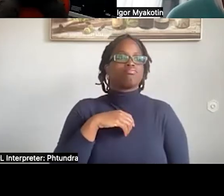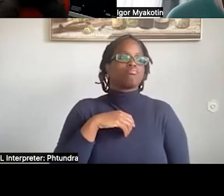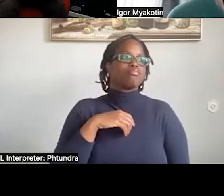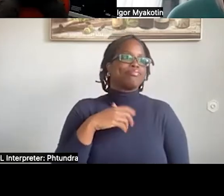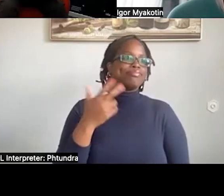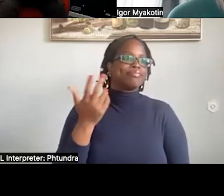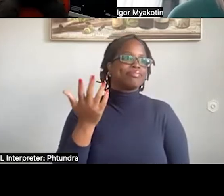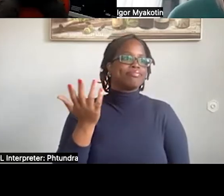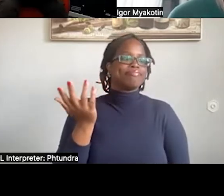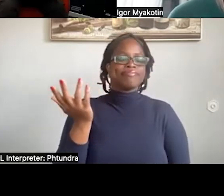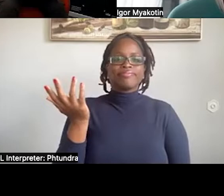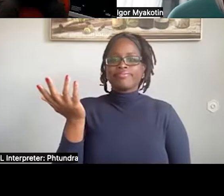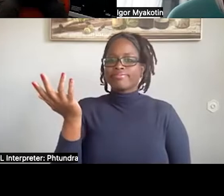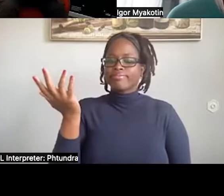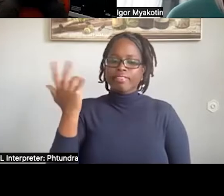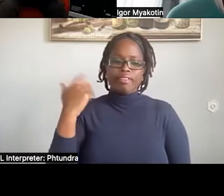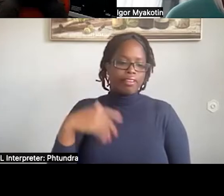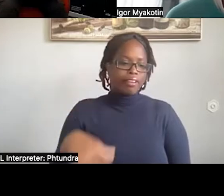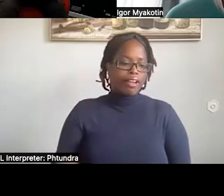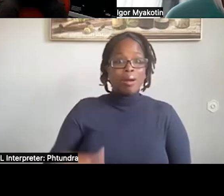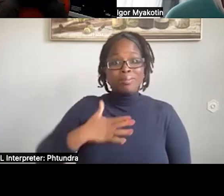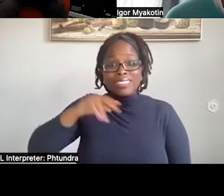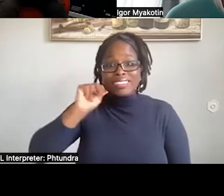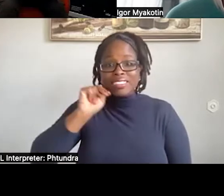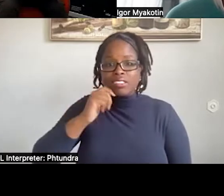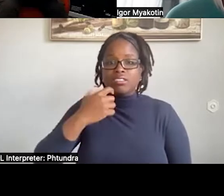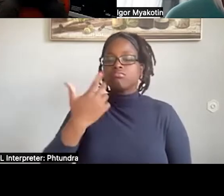My niece did a transition to